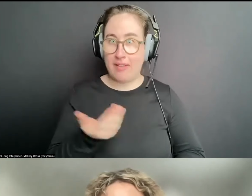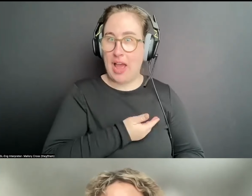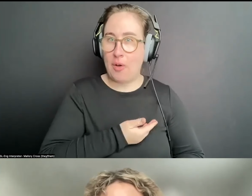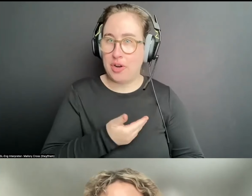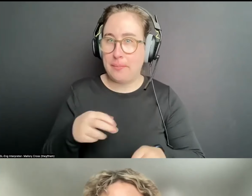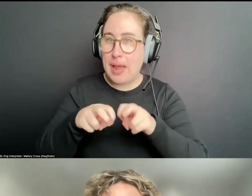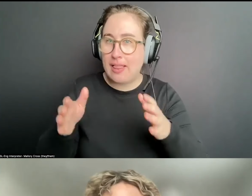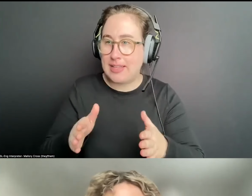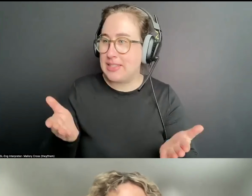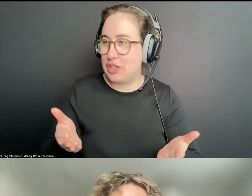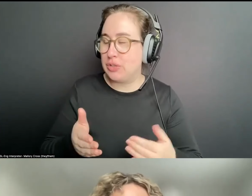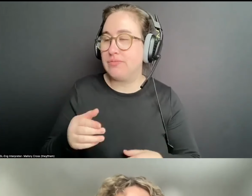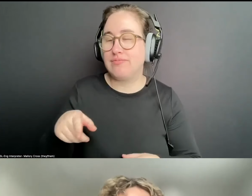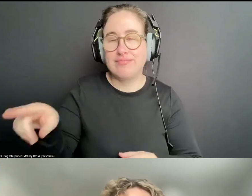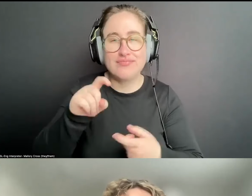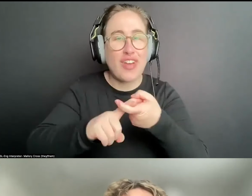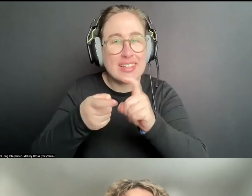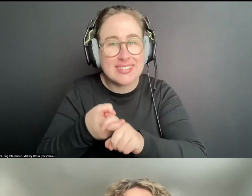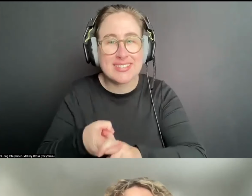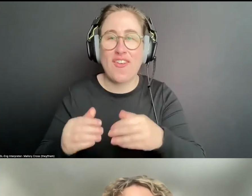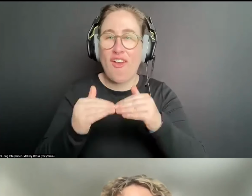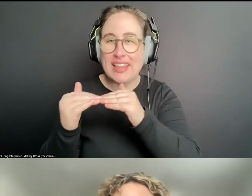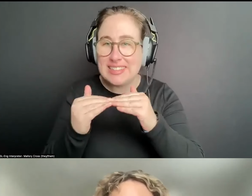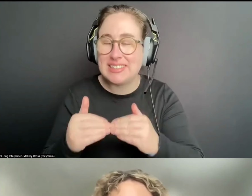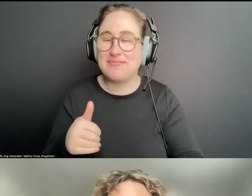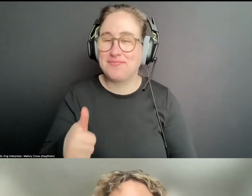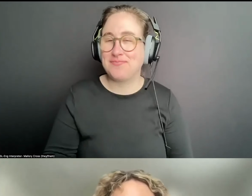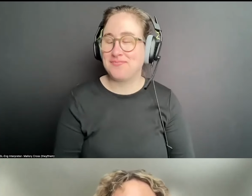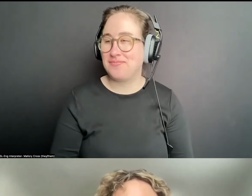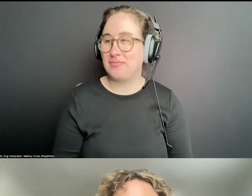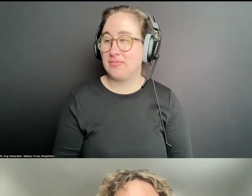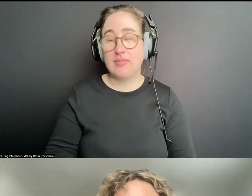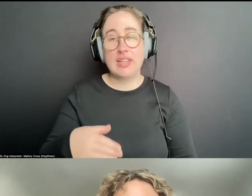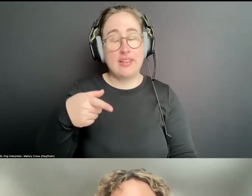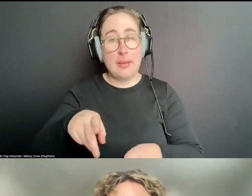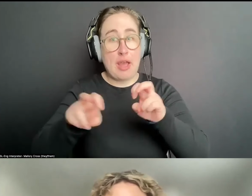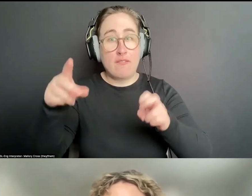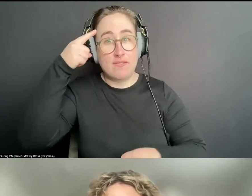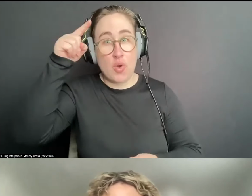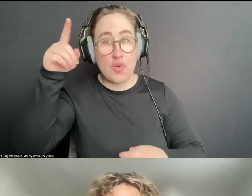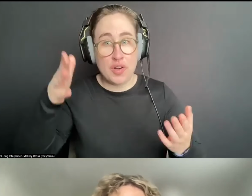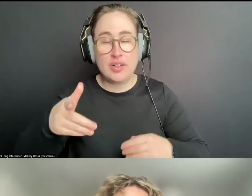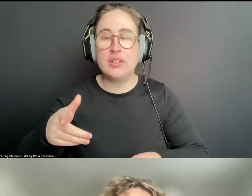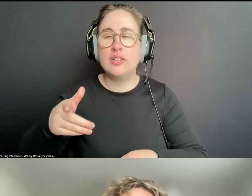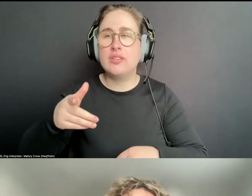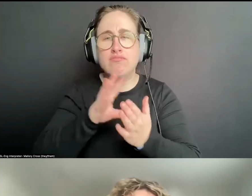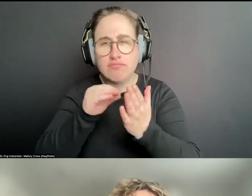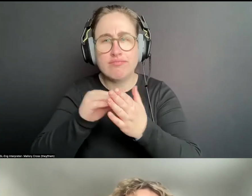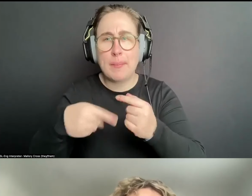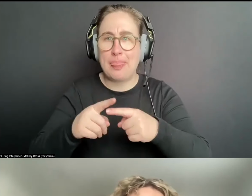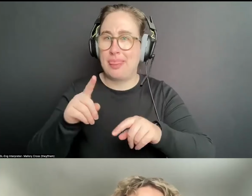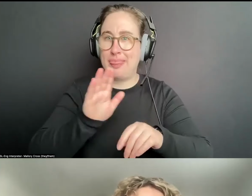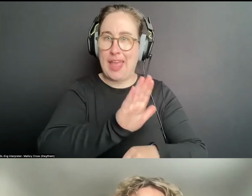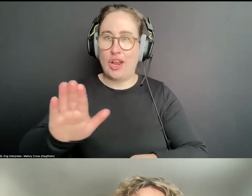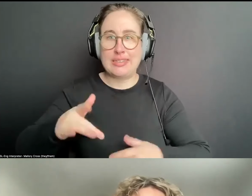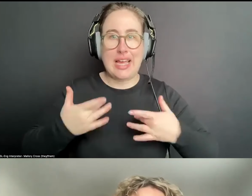who are friends and colleagues. The purpose of our panel today is to hear about the exciting work of all of our panelists and